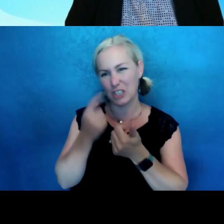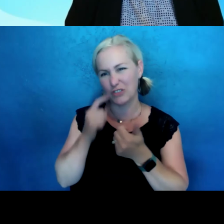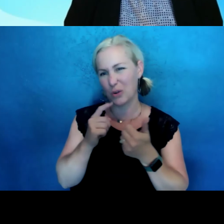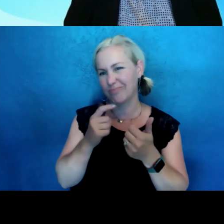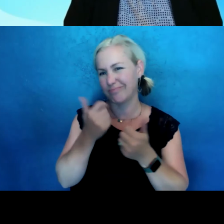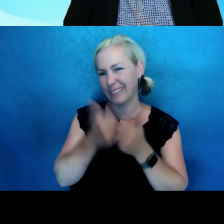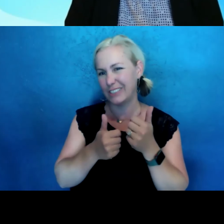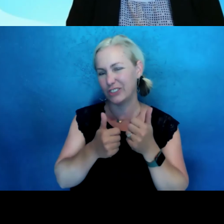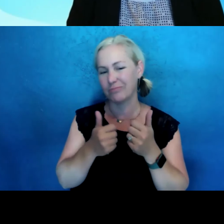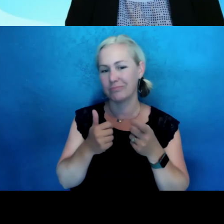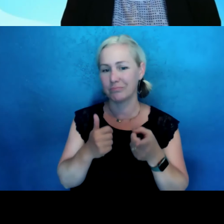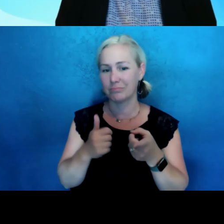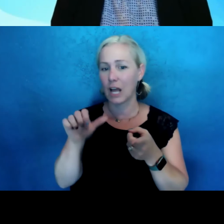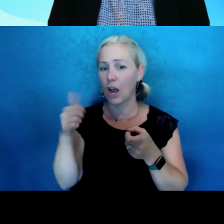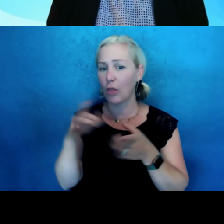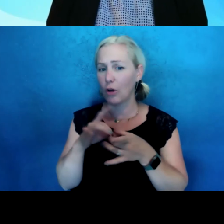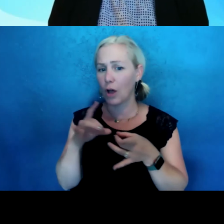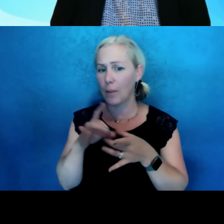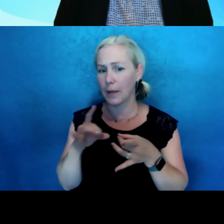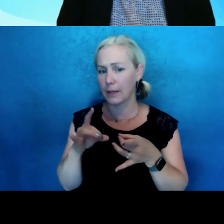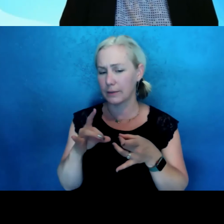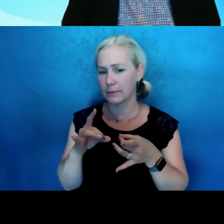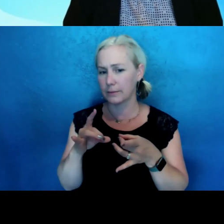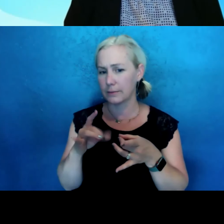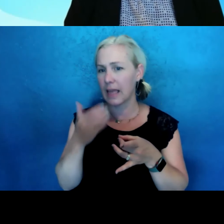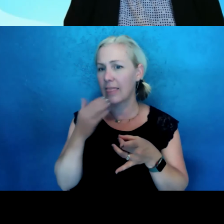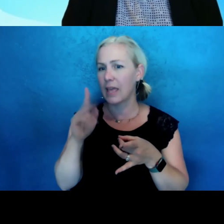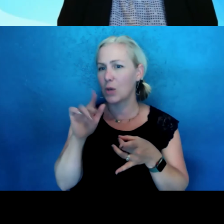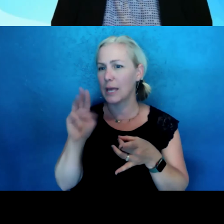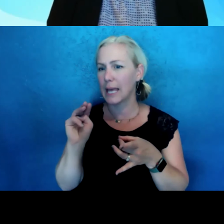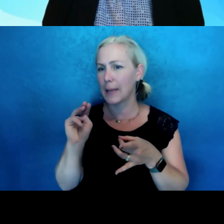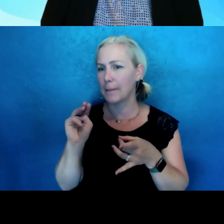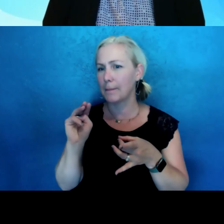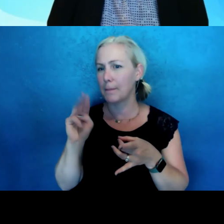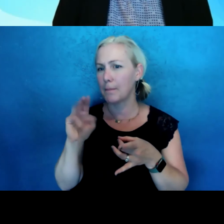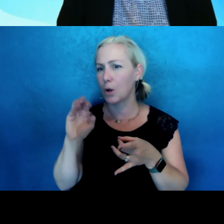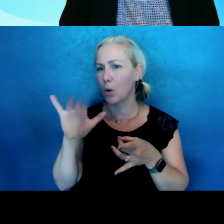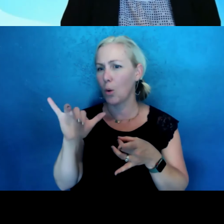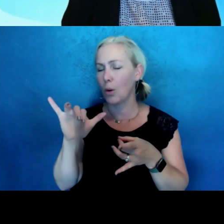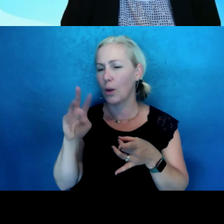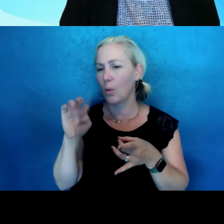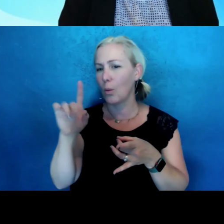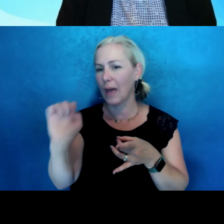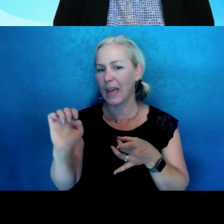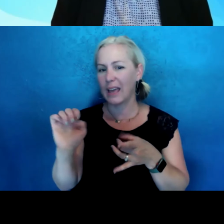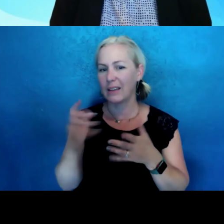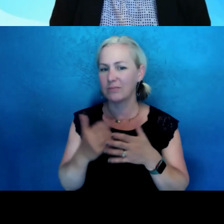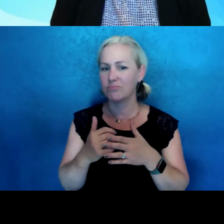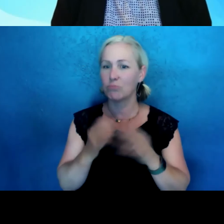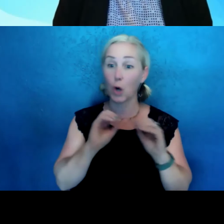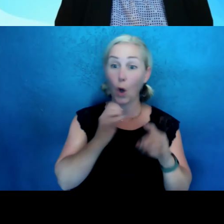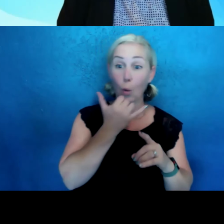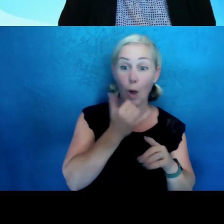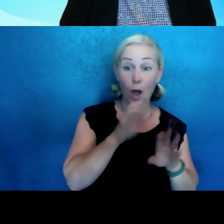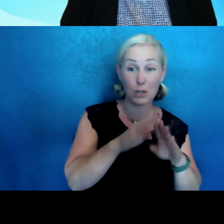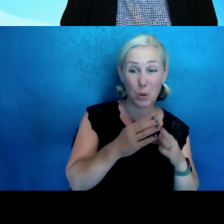Another comment from Sarah Gross. Thank you, Kim Coy Wade. I think no wrong door is preferable to one door, but some additional